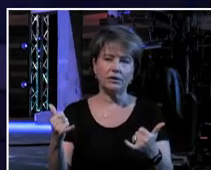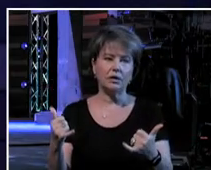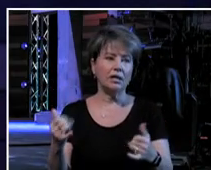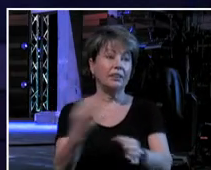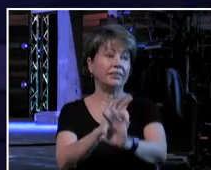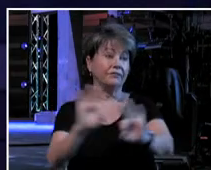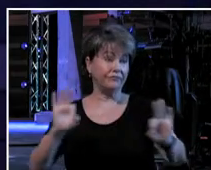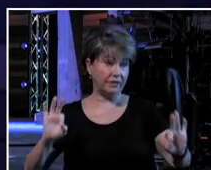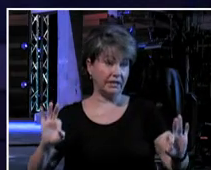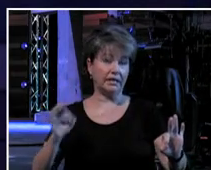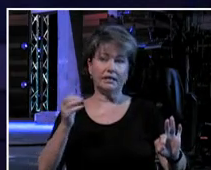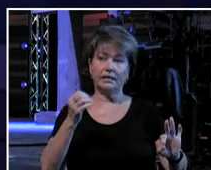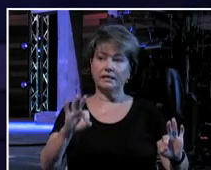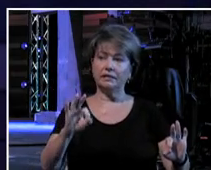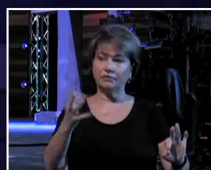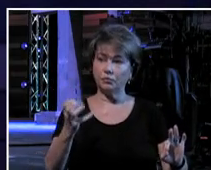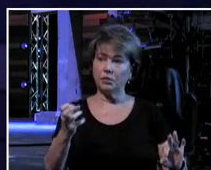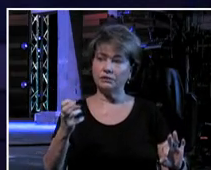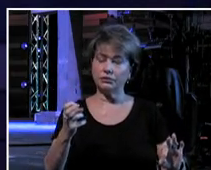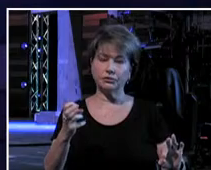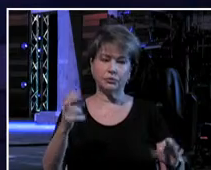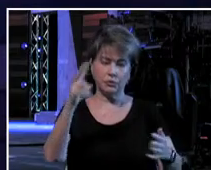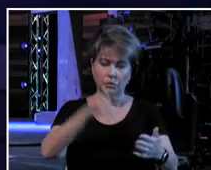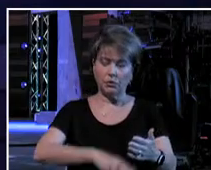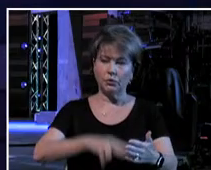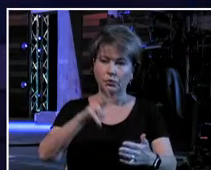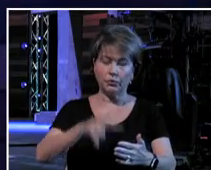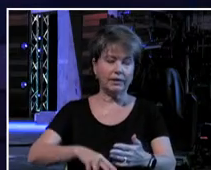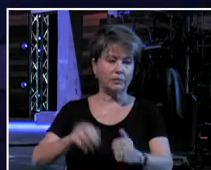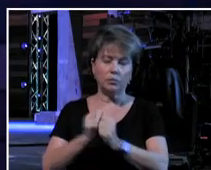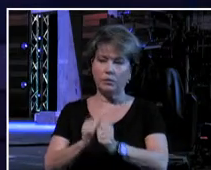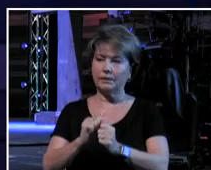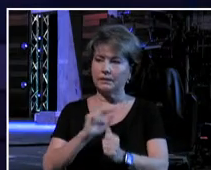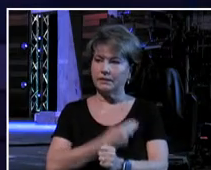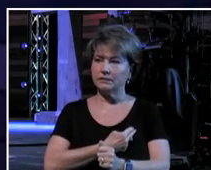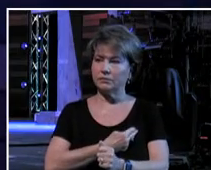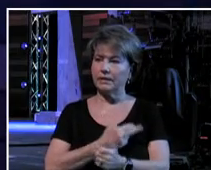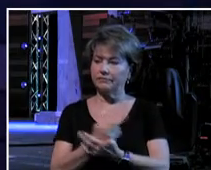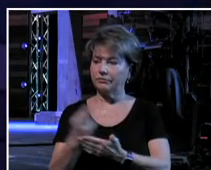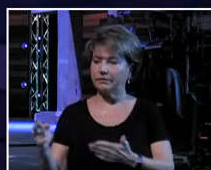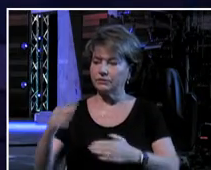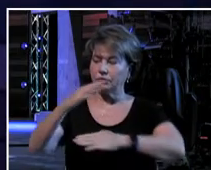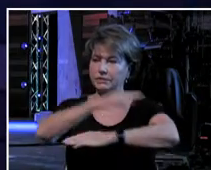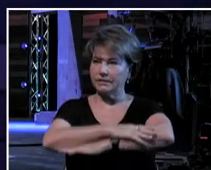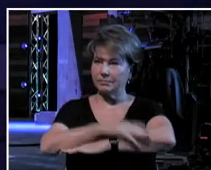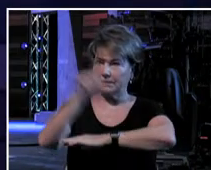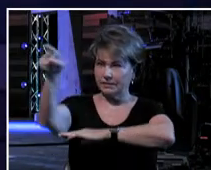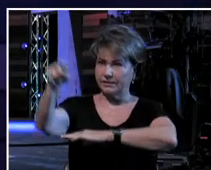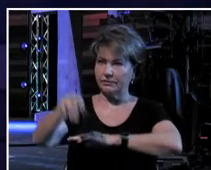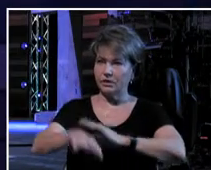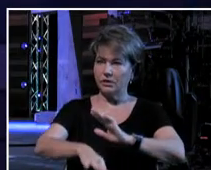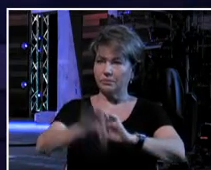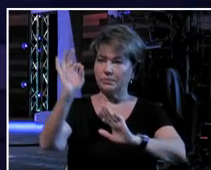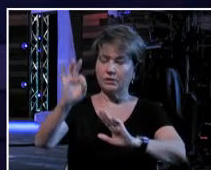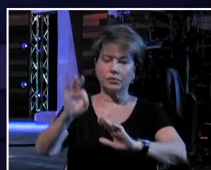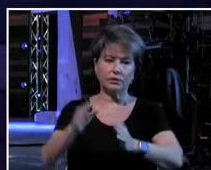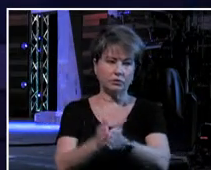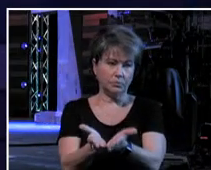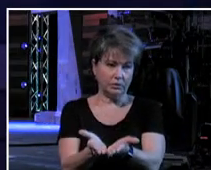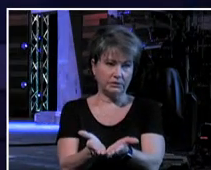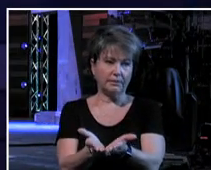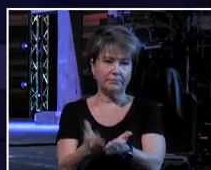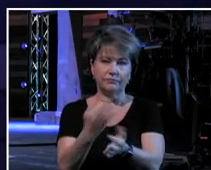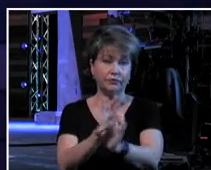charge if you want to read Philippians alongside of us. We have a resource table in the atrium, and if If you want to stop by there, you can pick one of those up,